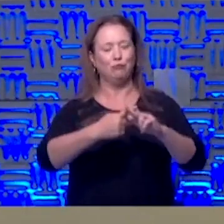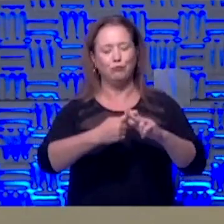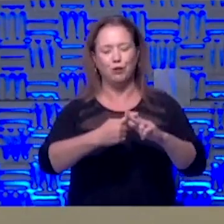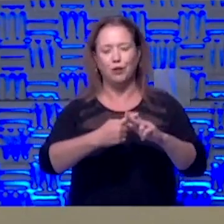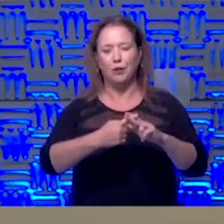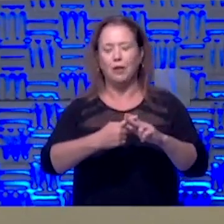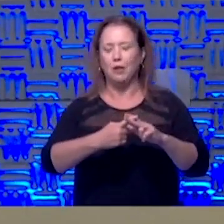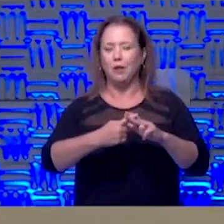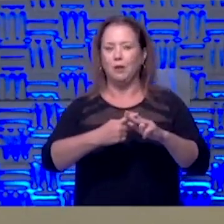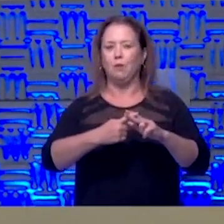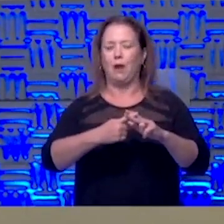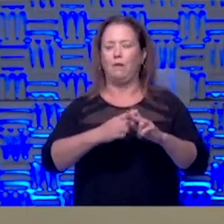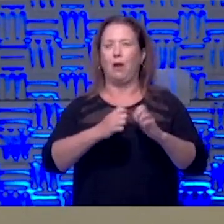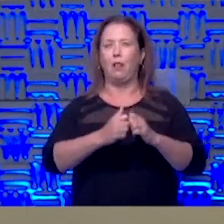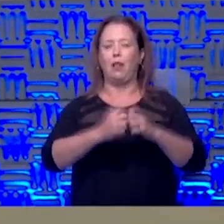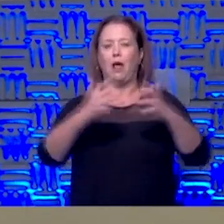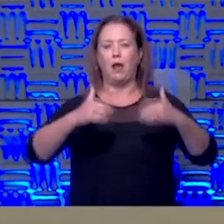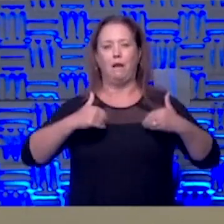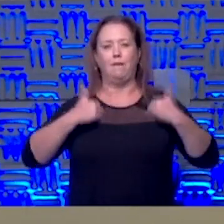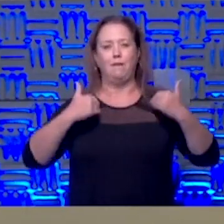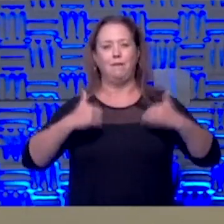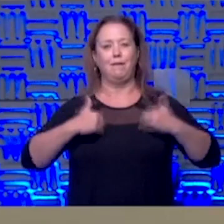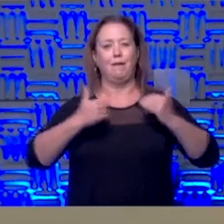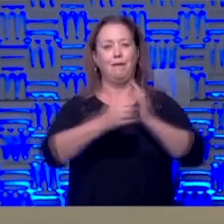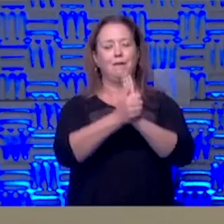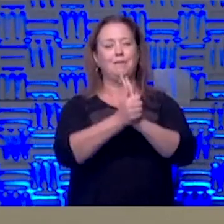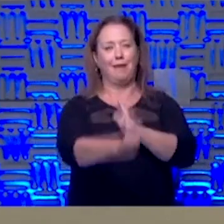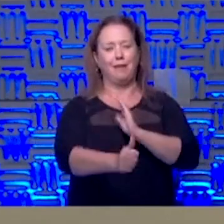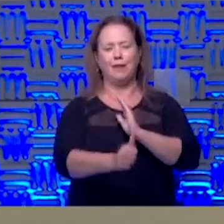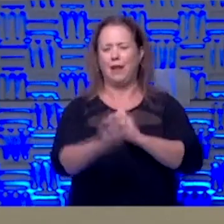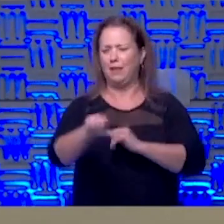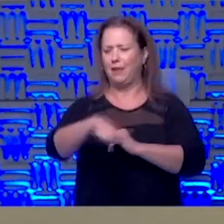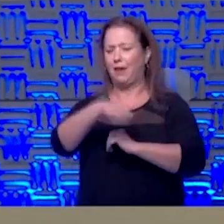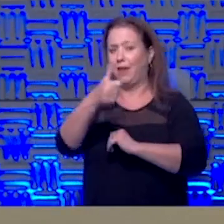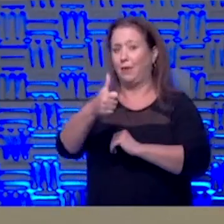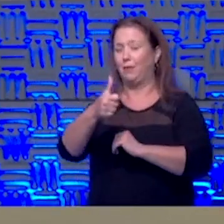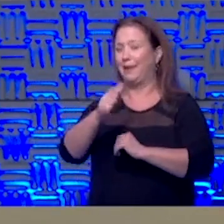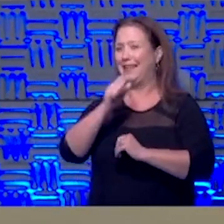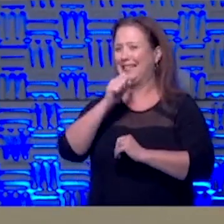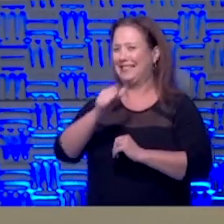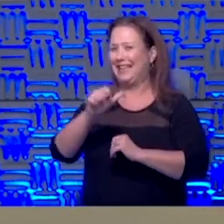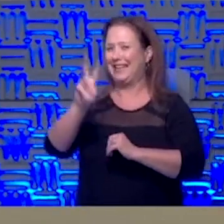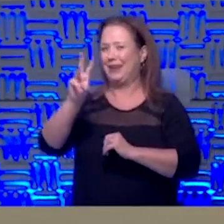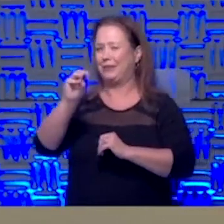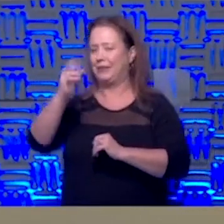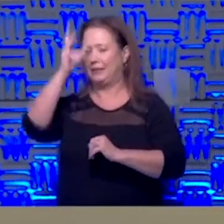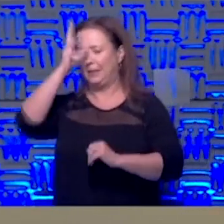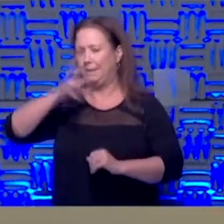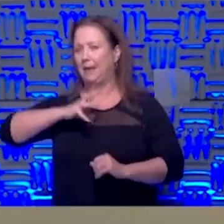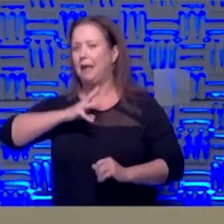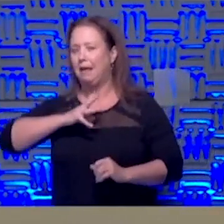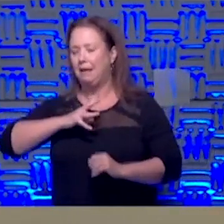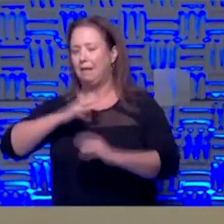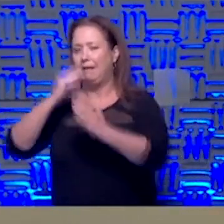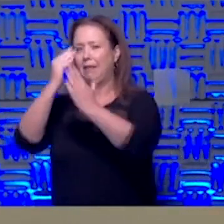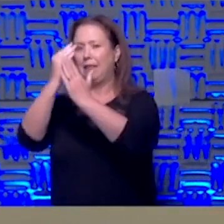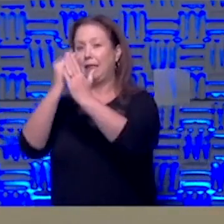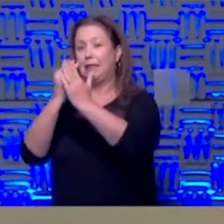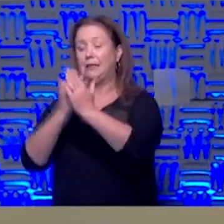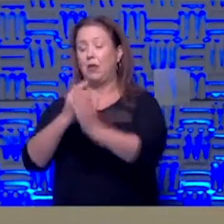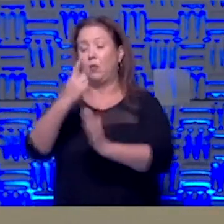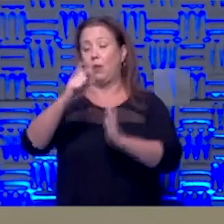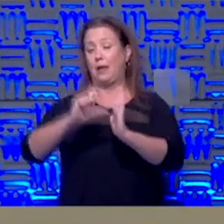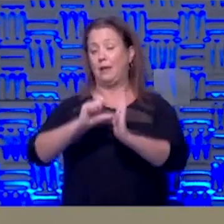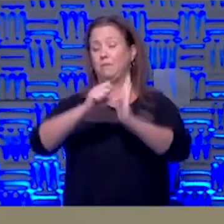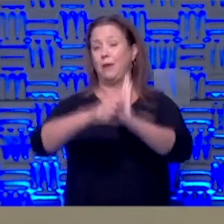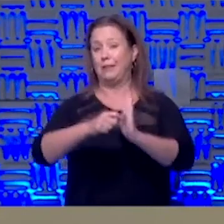a lot of young talent. The other one is, and he's not on our 60-man roster, the one that's impressed me